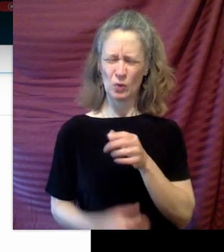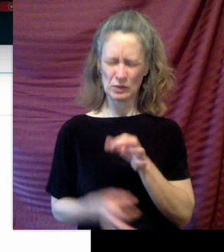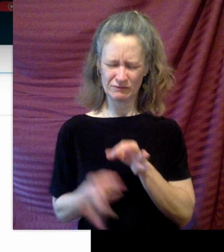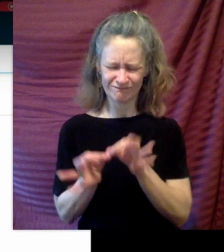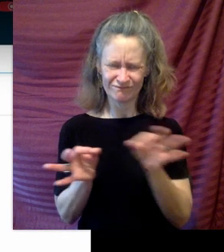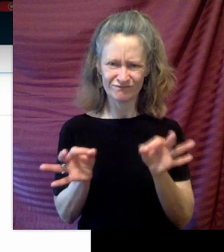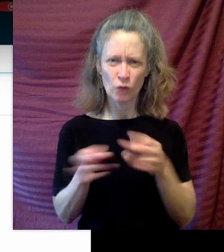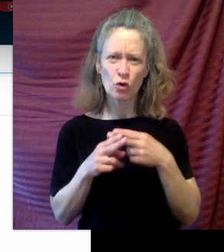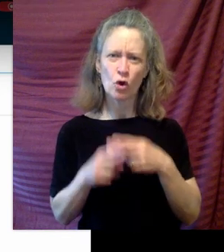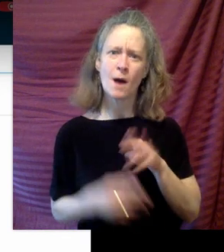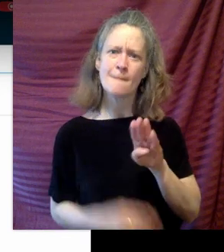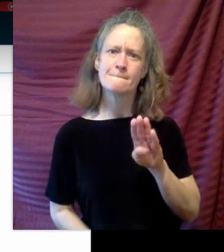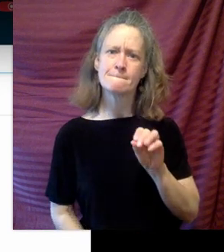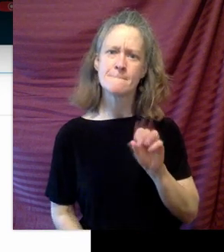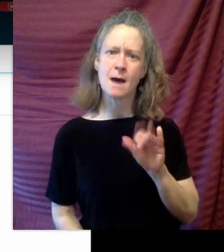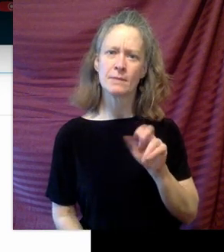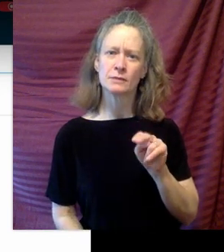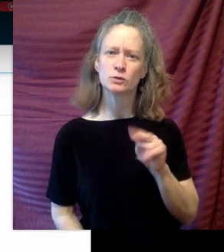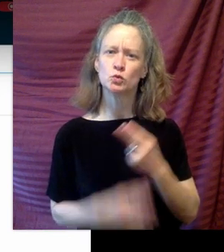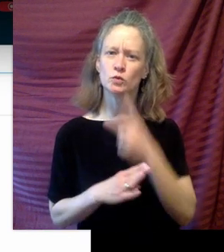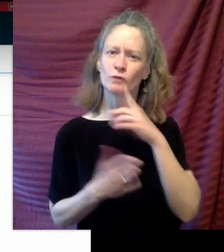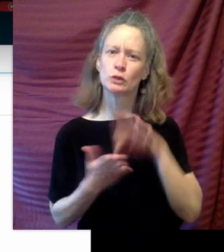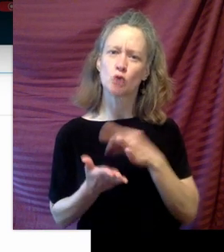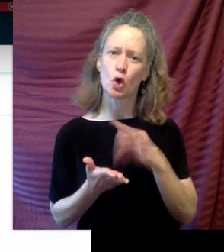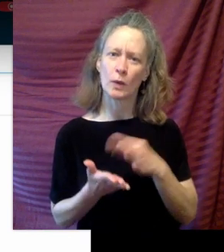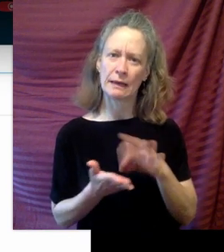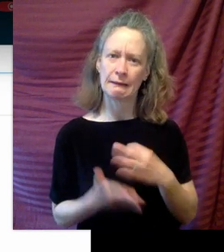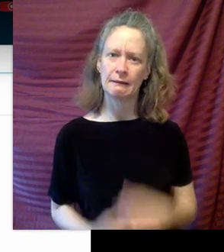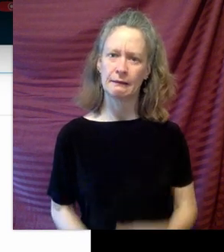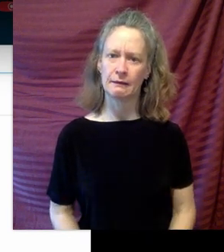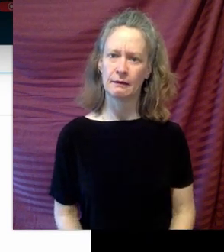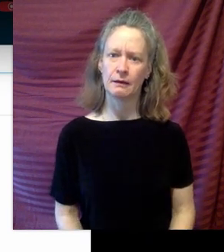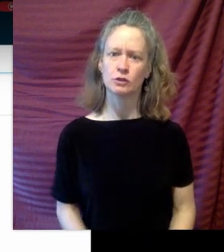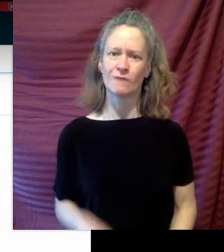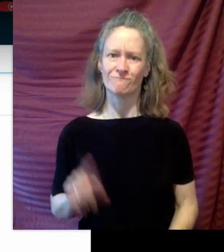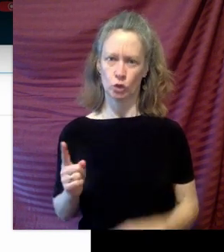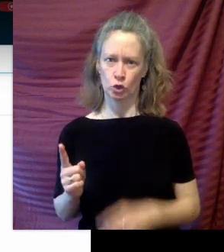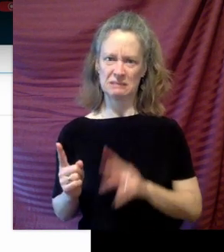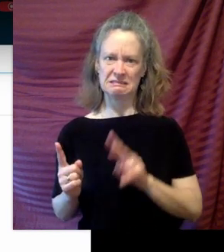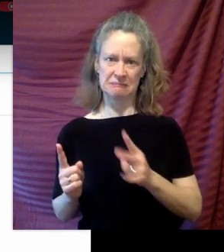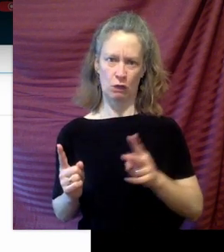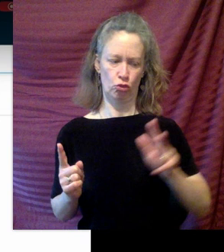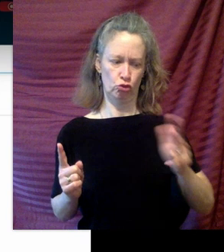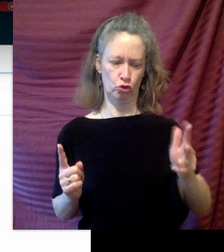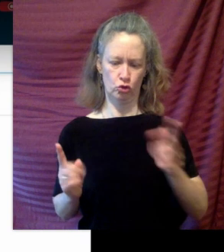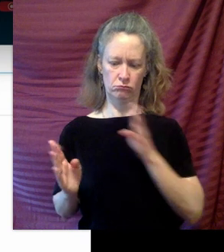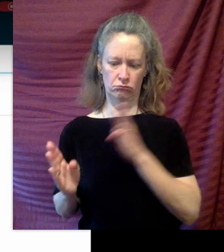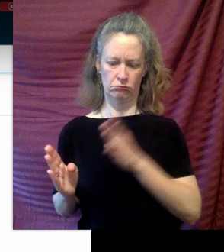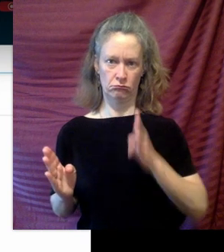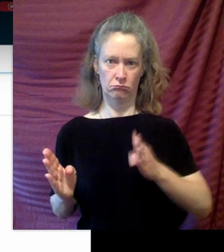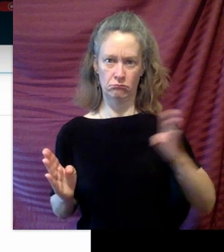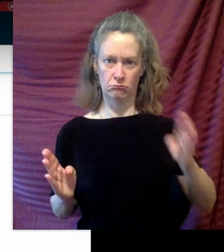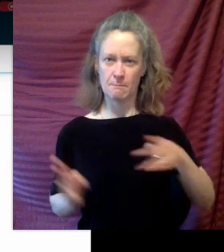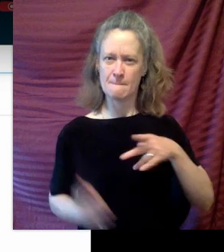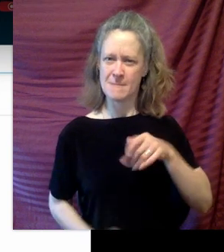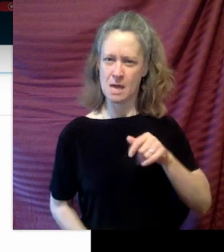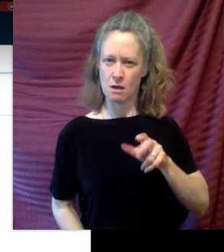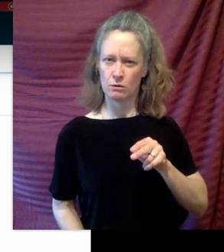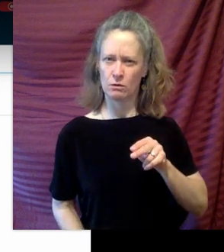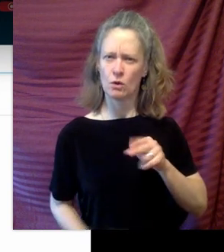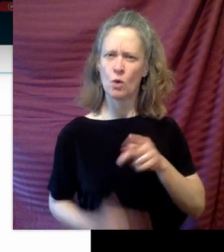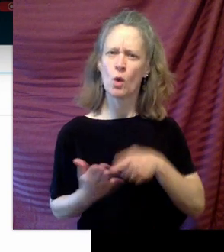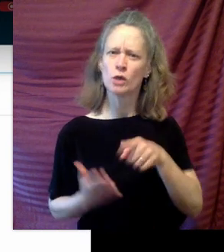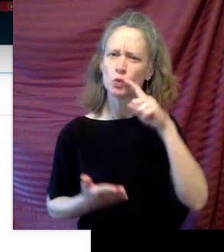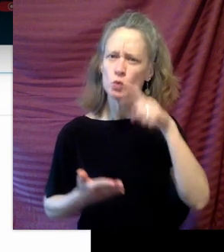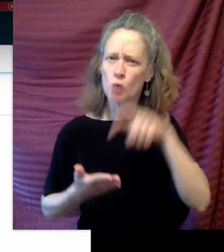for sewing. So first, second, third. What do you notice? What